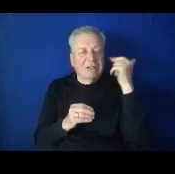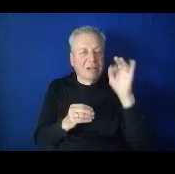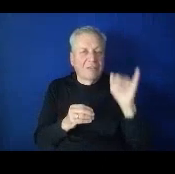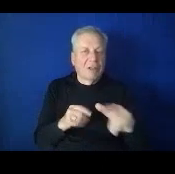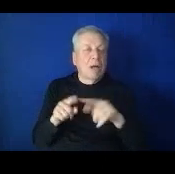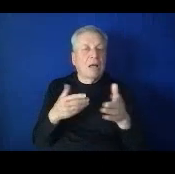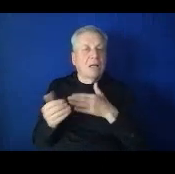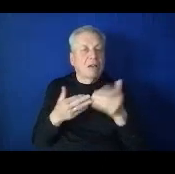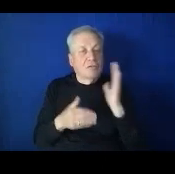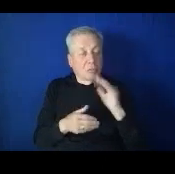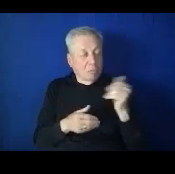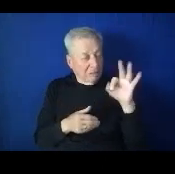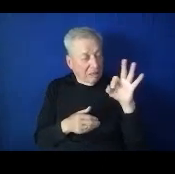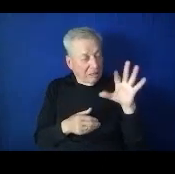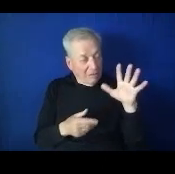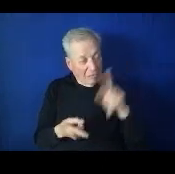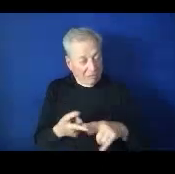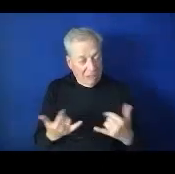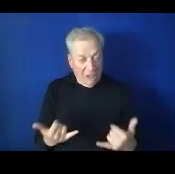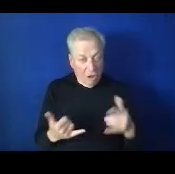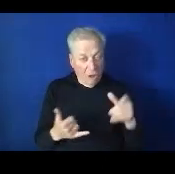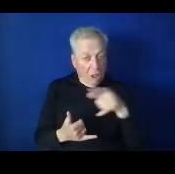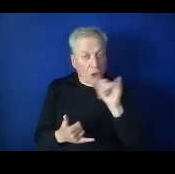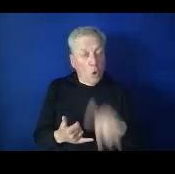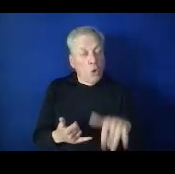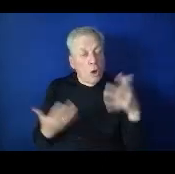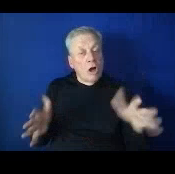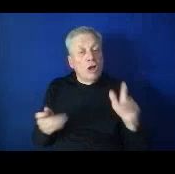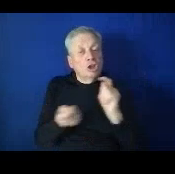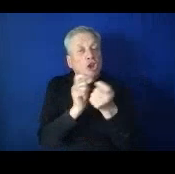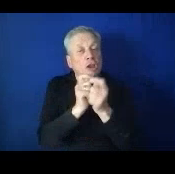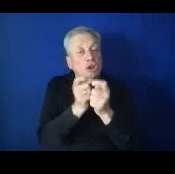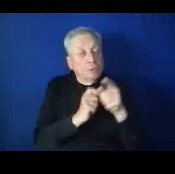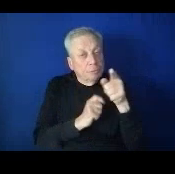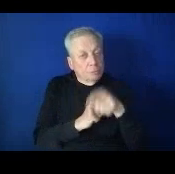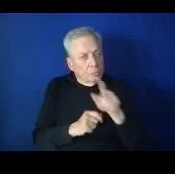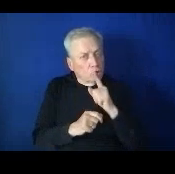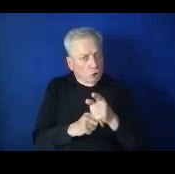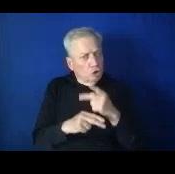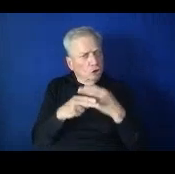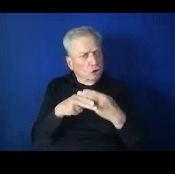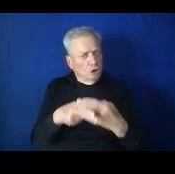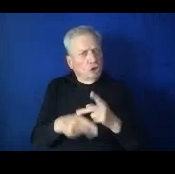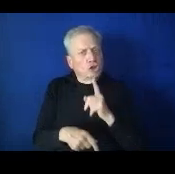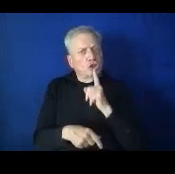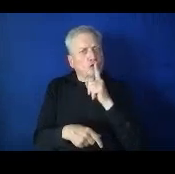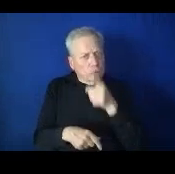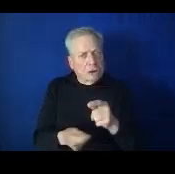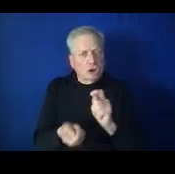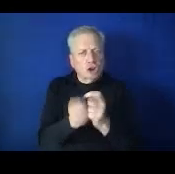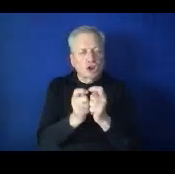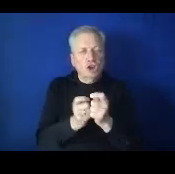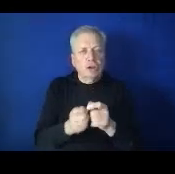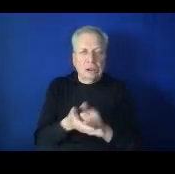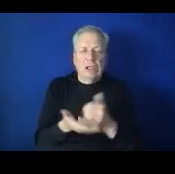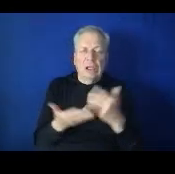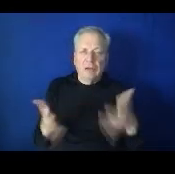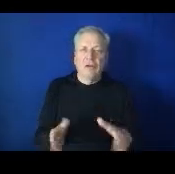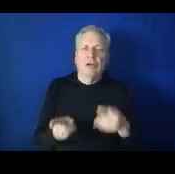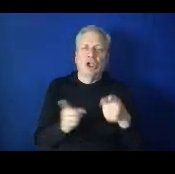about 1995 on, these changes, these are real changes in seismicity in the different rates that occur.